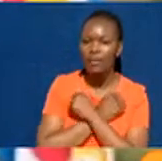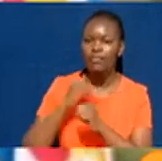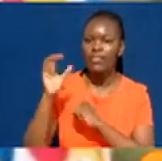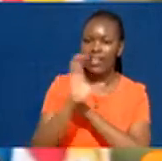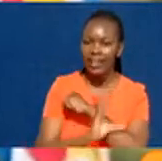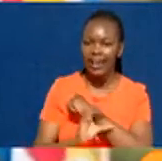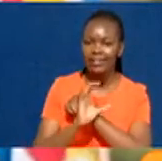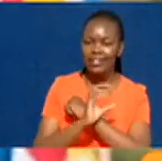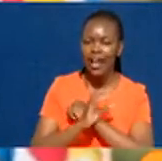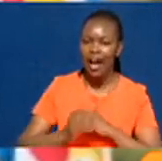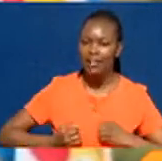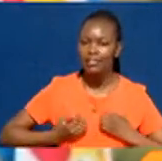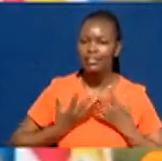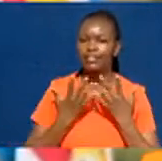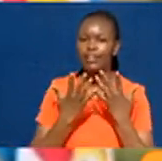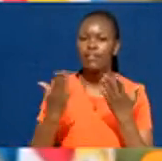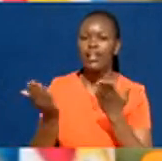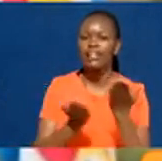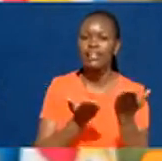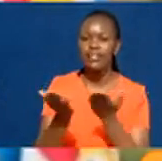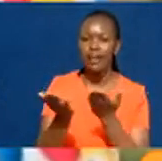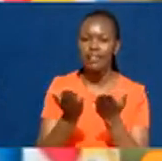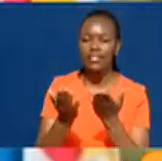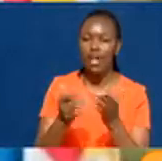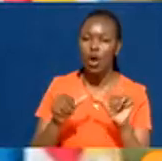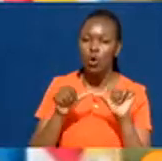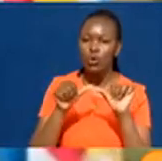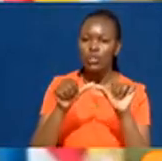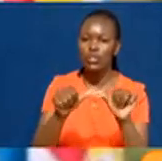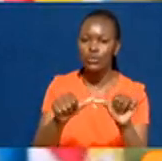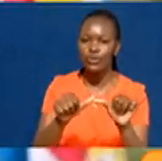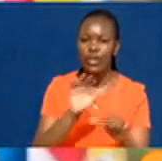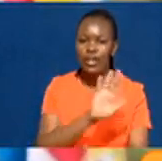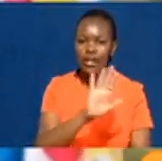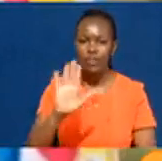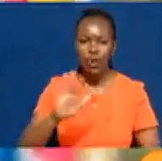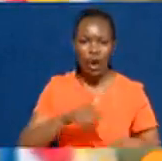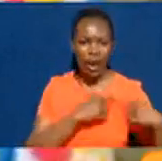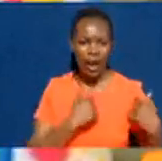service lie long in your hearts, and may